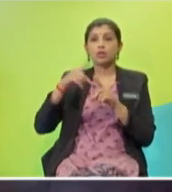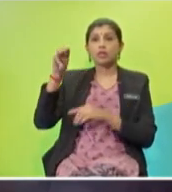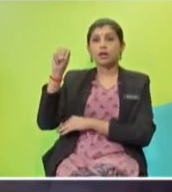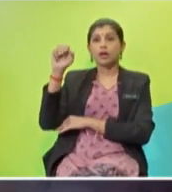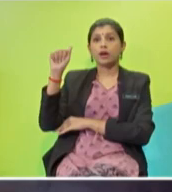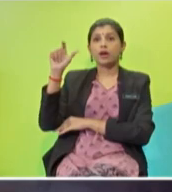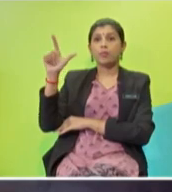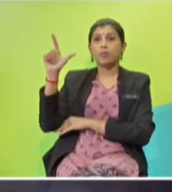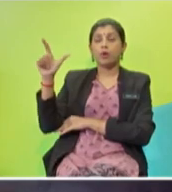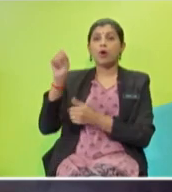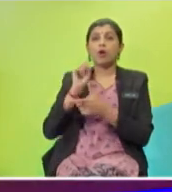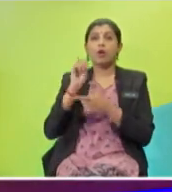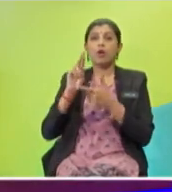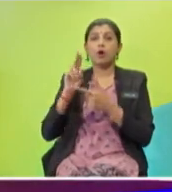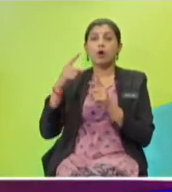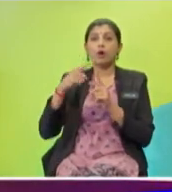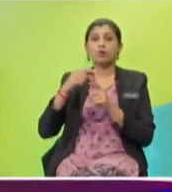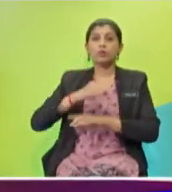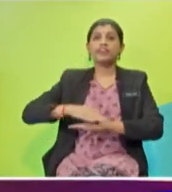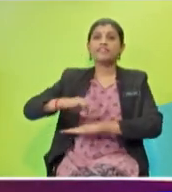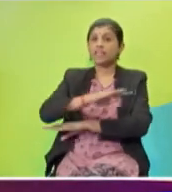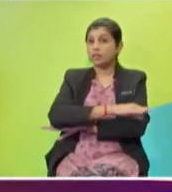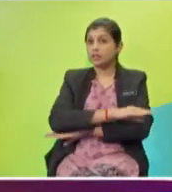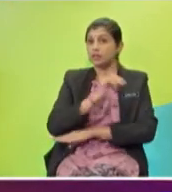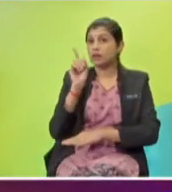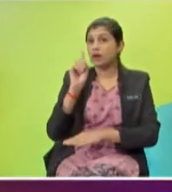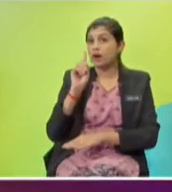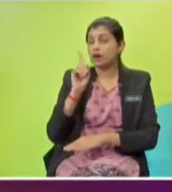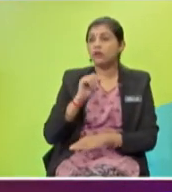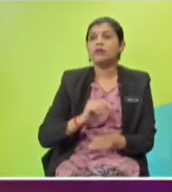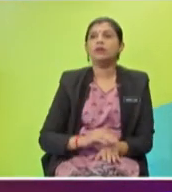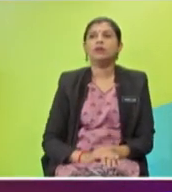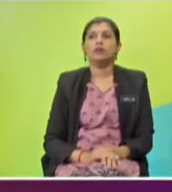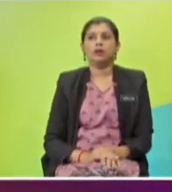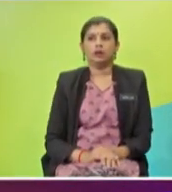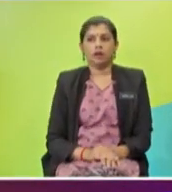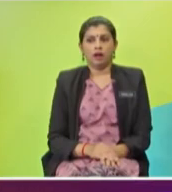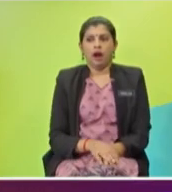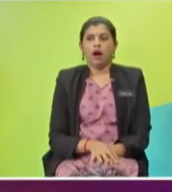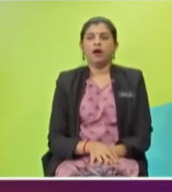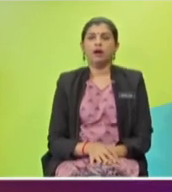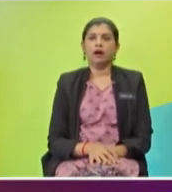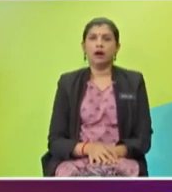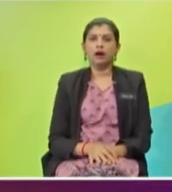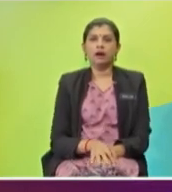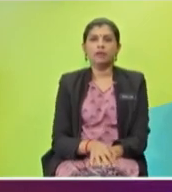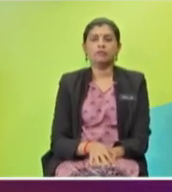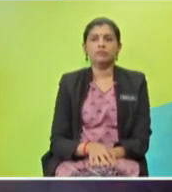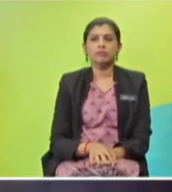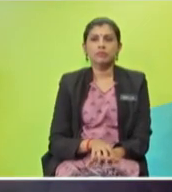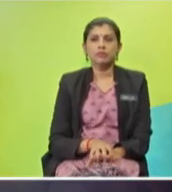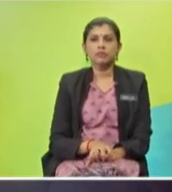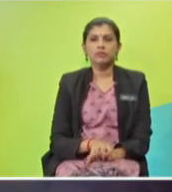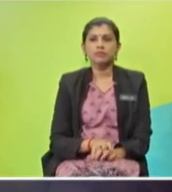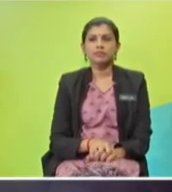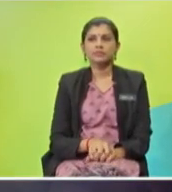with our friends watching on Google Meets as well. So earlier, we had a blouse. Yes. And a